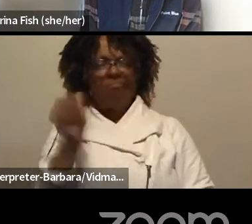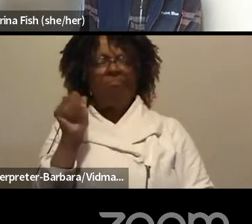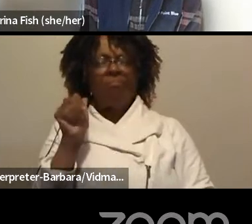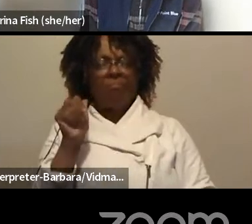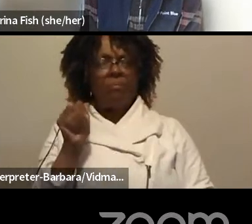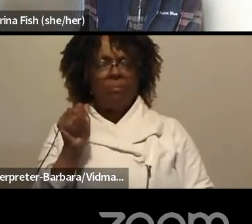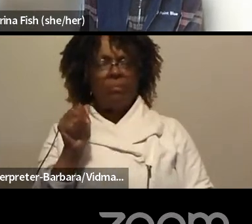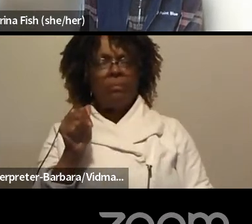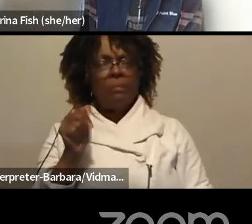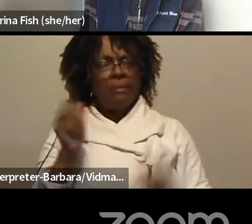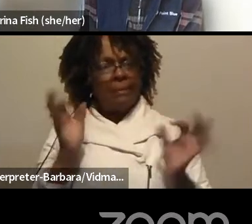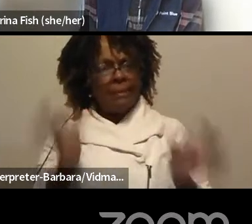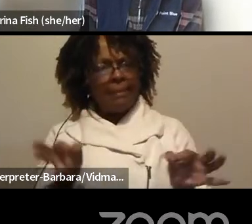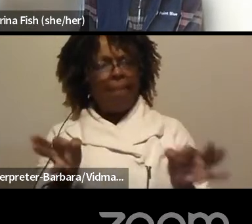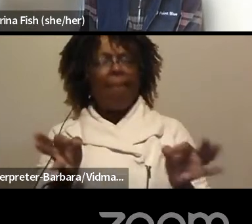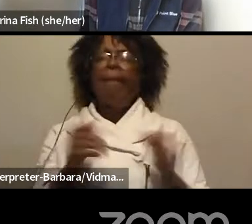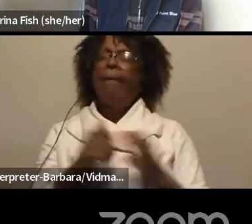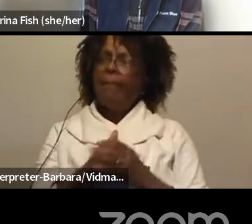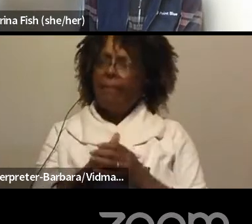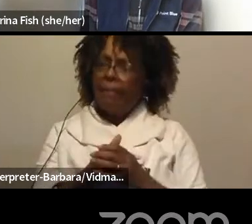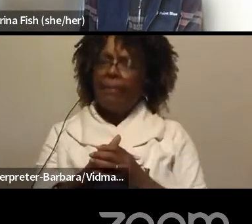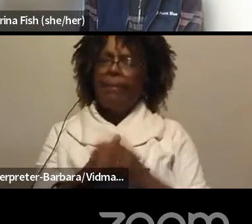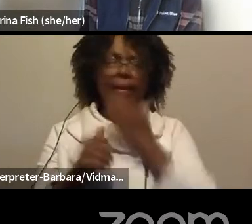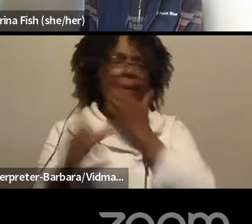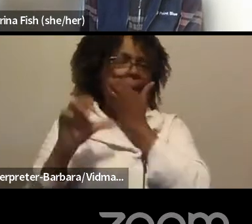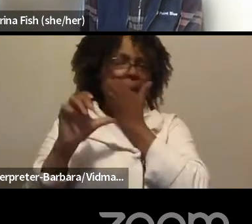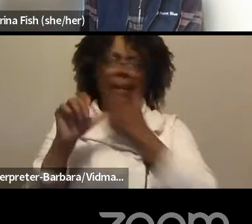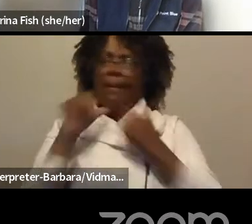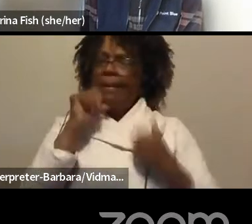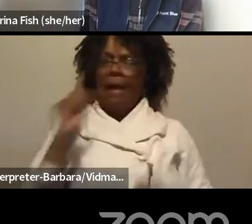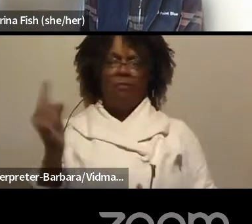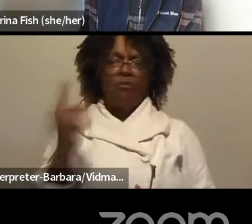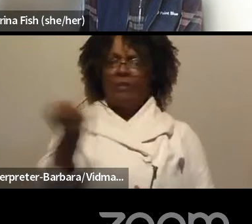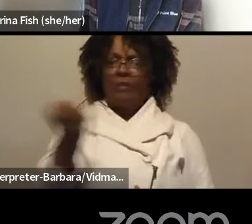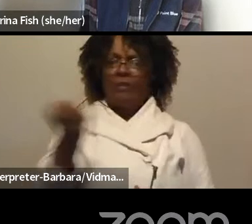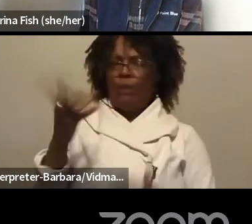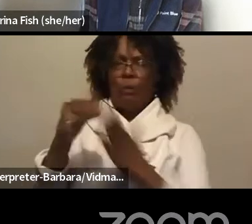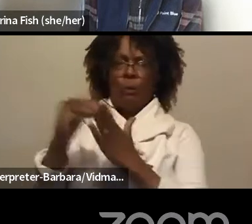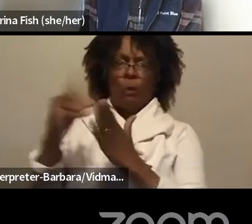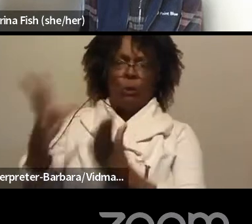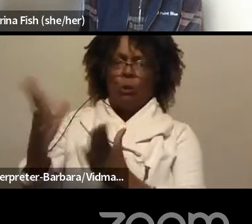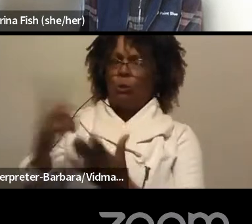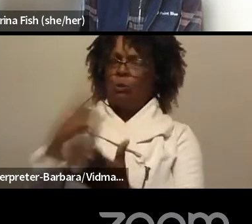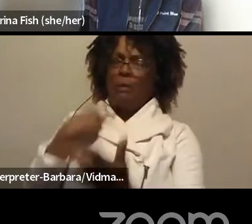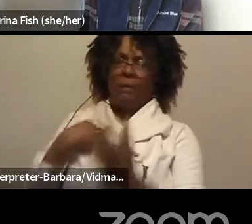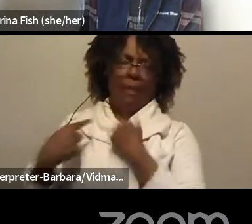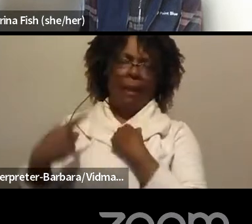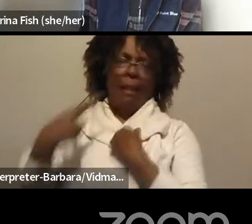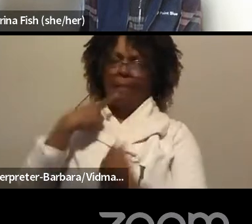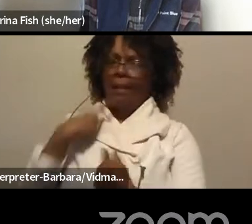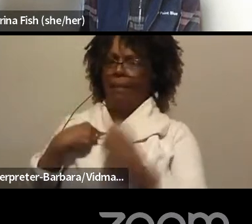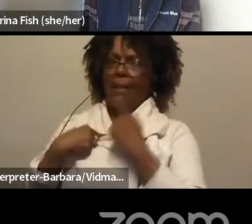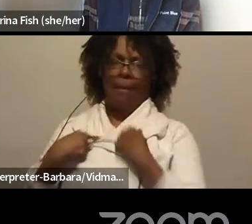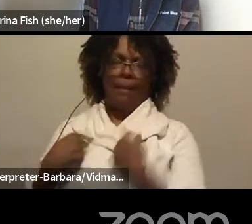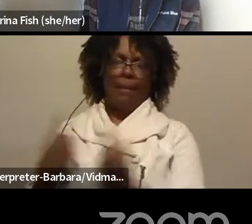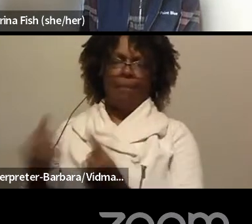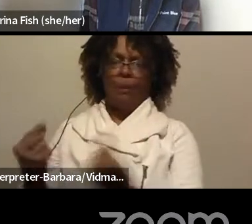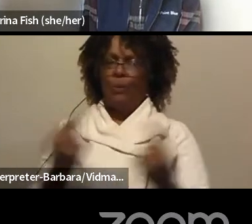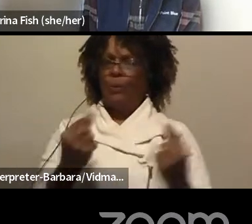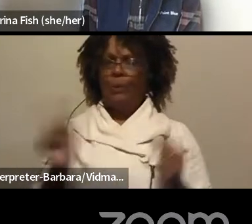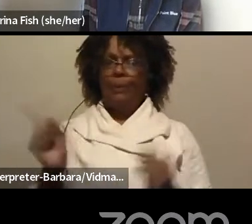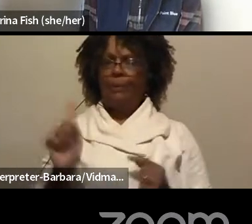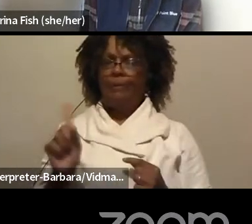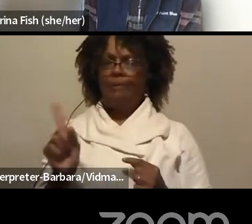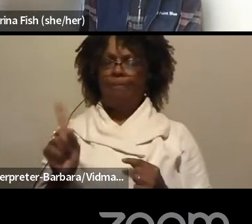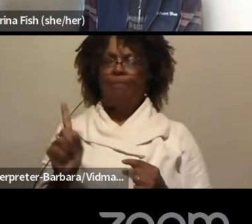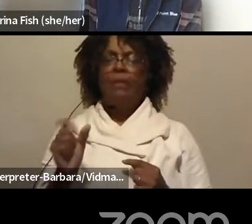two students telling the department basically what to do. So I think that is something